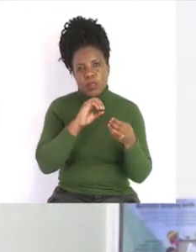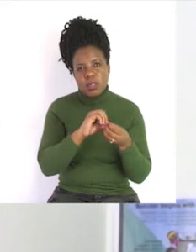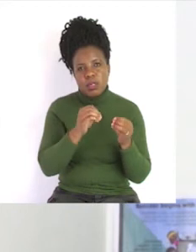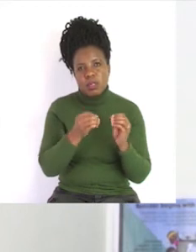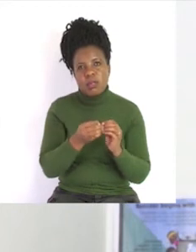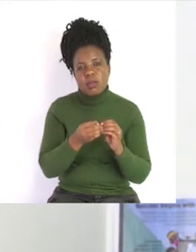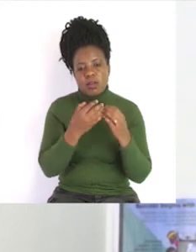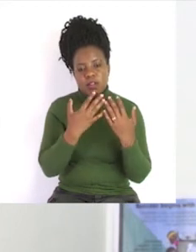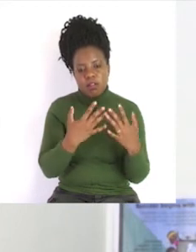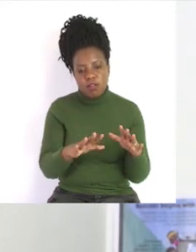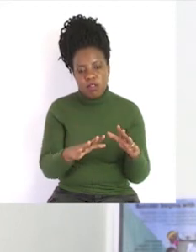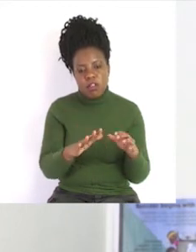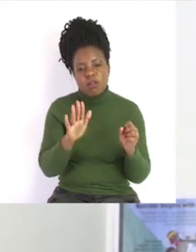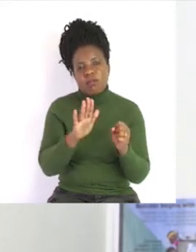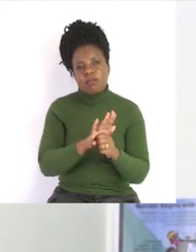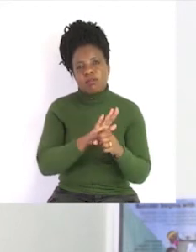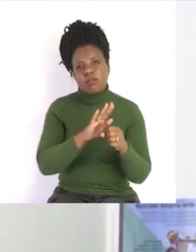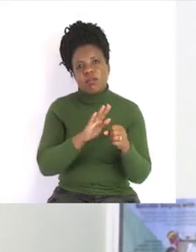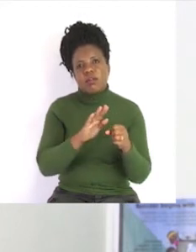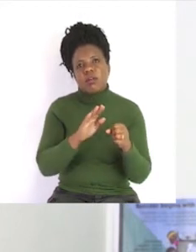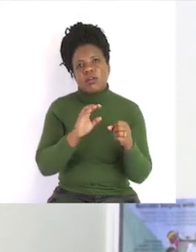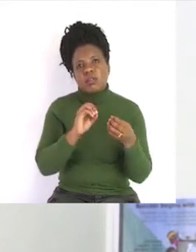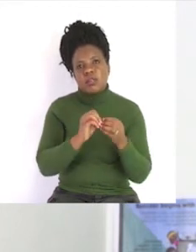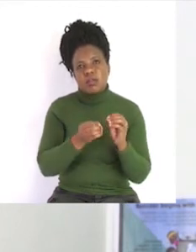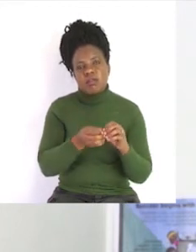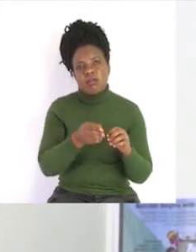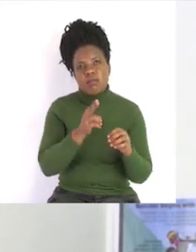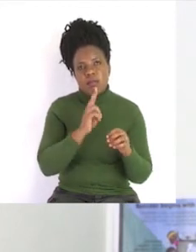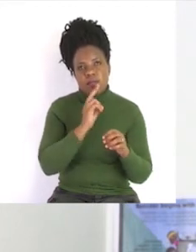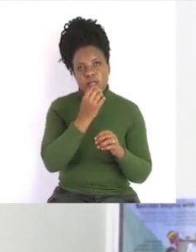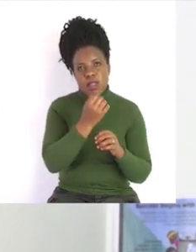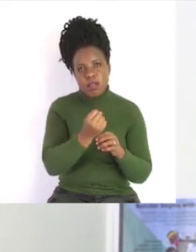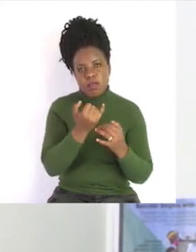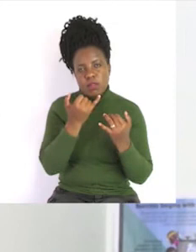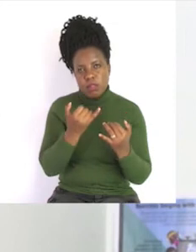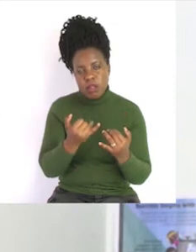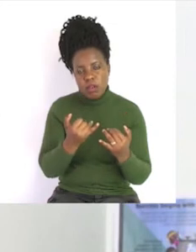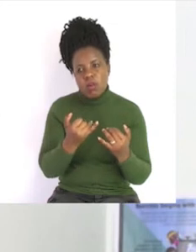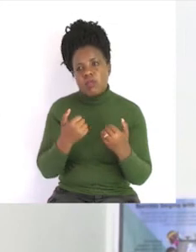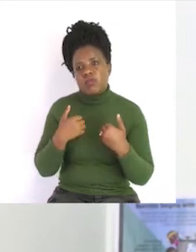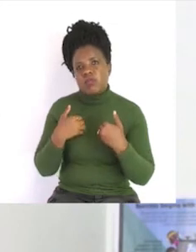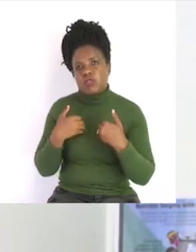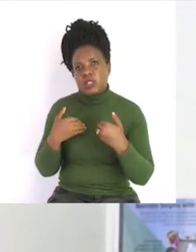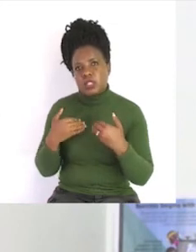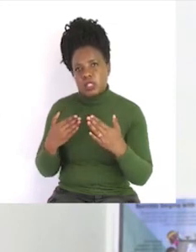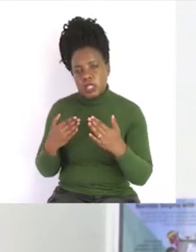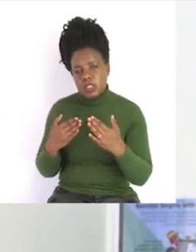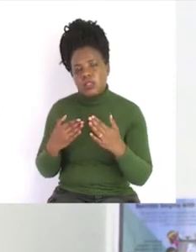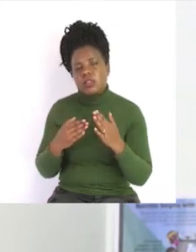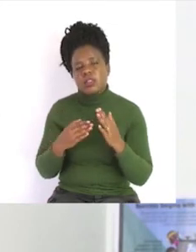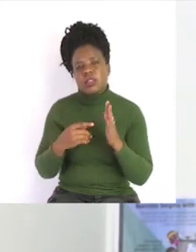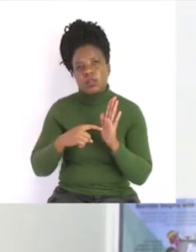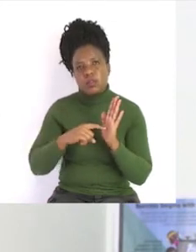whole numbers, you make sure that you put a decimal point. So all the answers that you are going to get here must fall behind